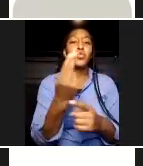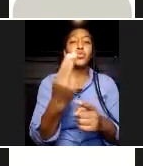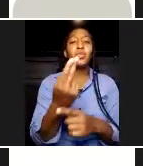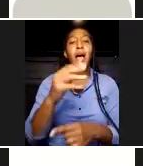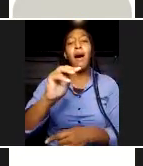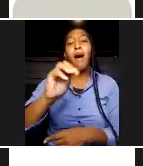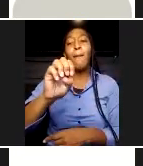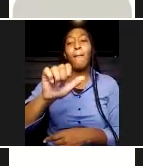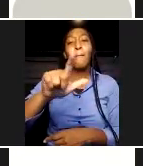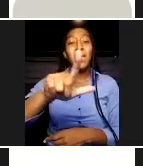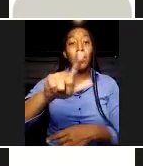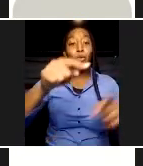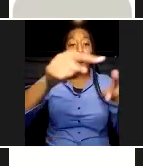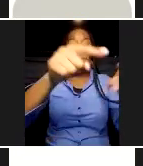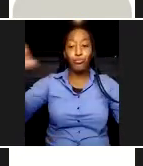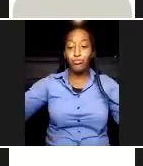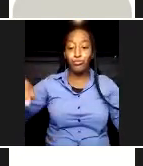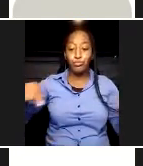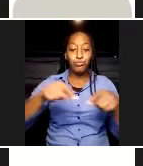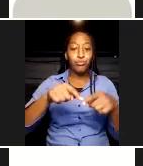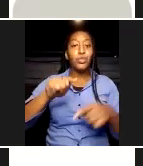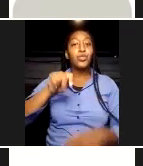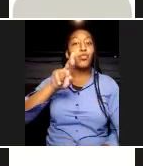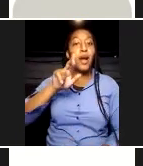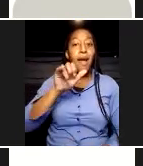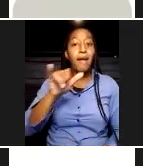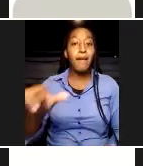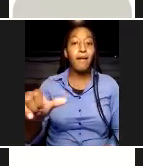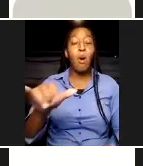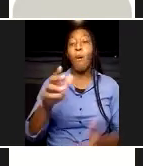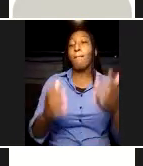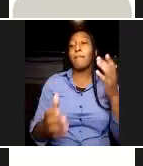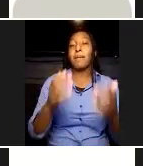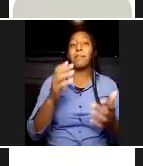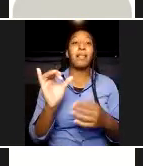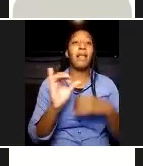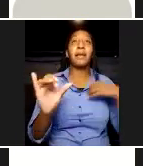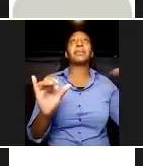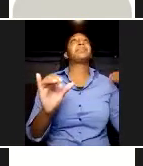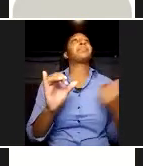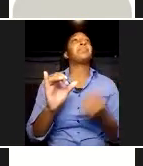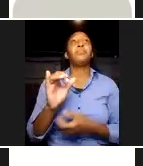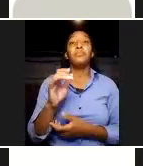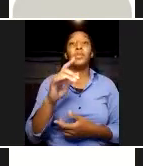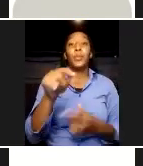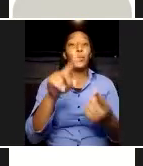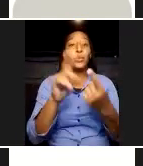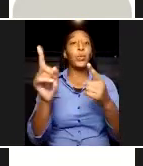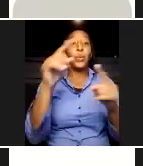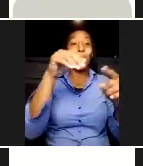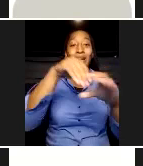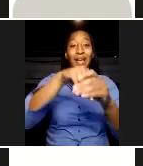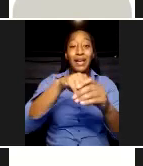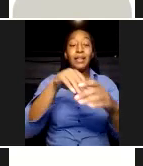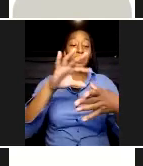or like a tray like the styrofoam that when you go in the store and you purchase meat, and the meat is